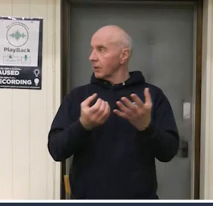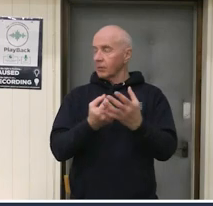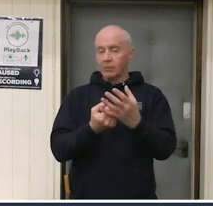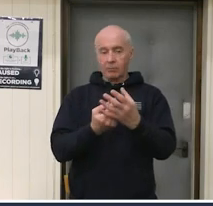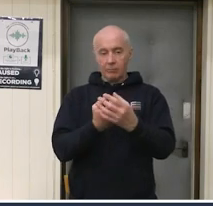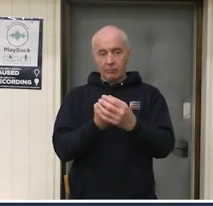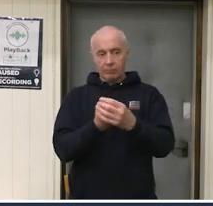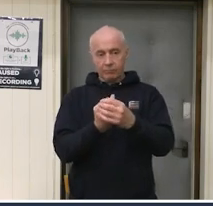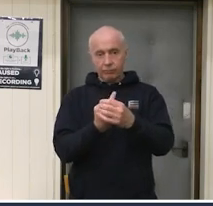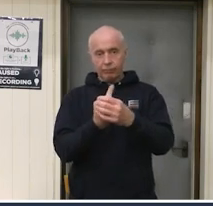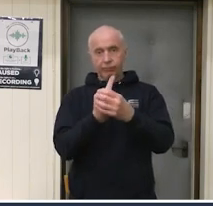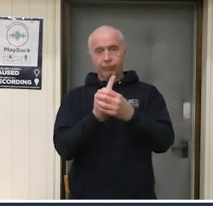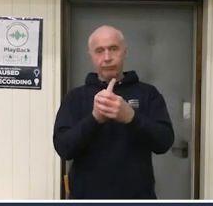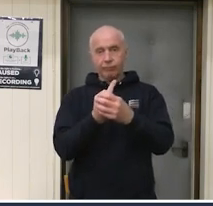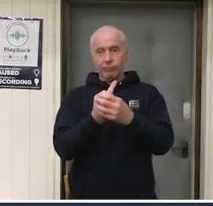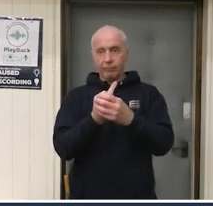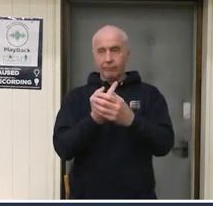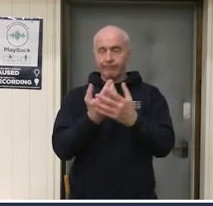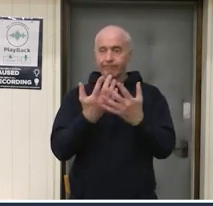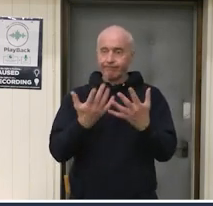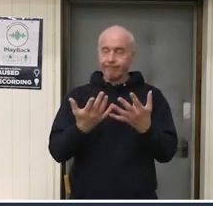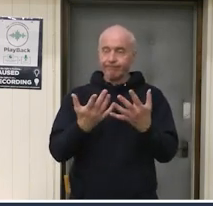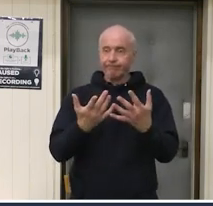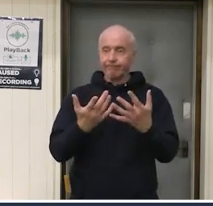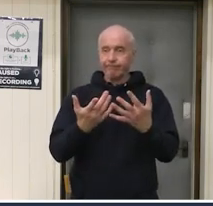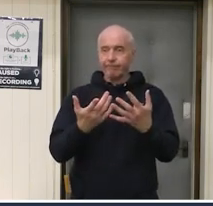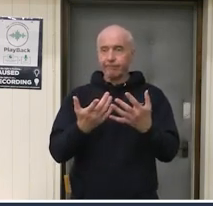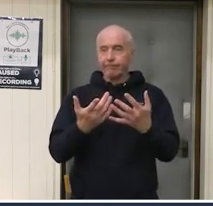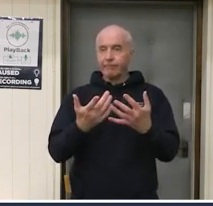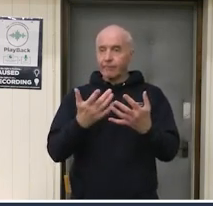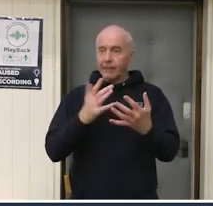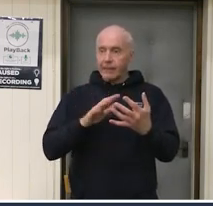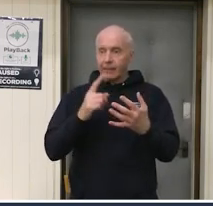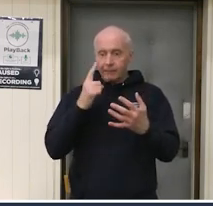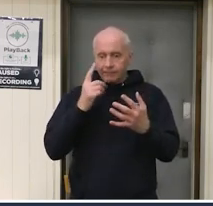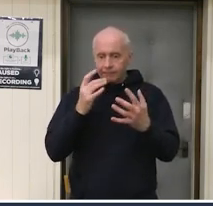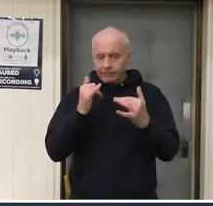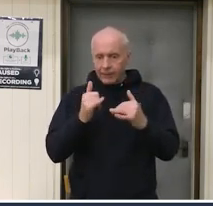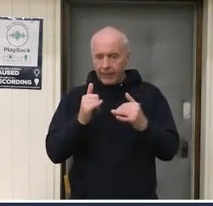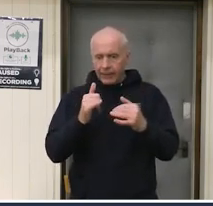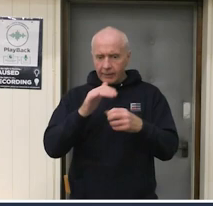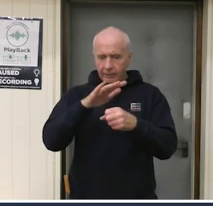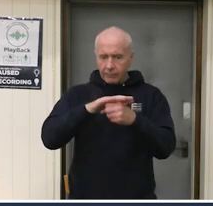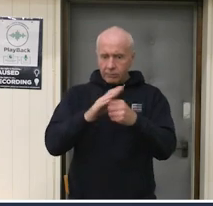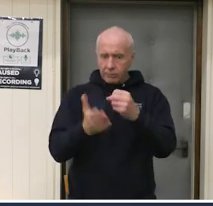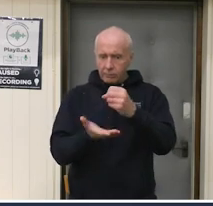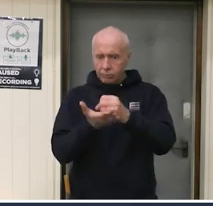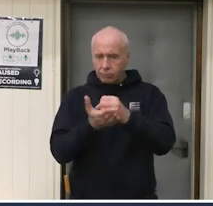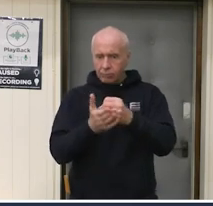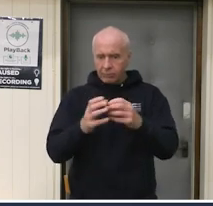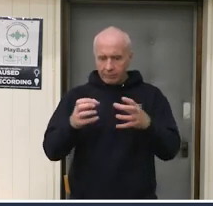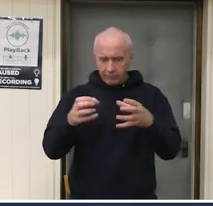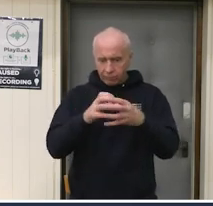right, eventually. So we need to kind of make sure that doesn't happen. Oh, this is weird, isn't it?